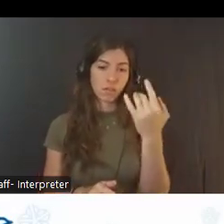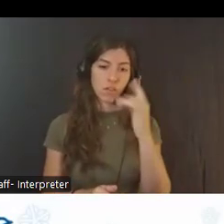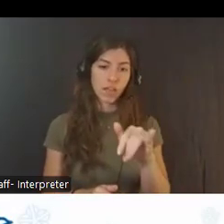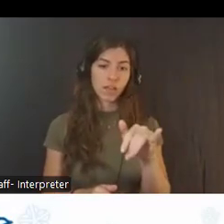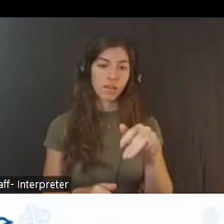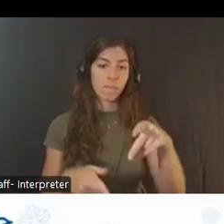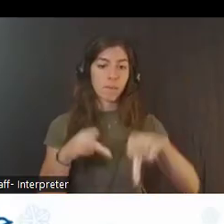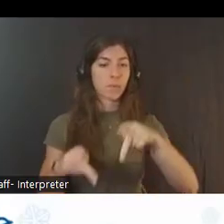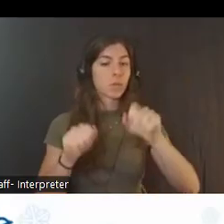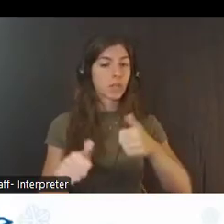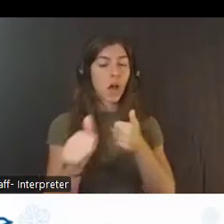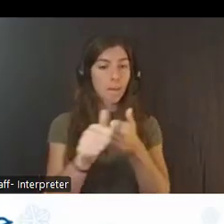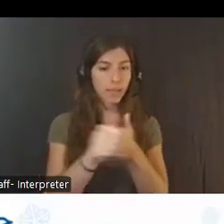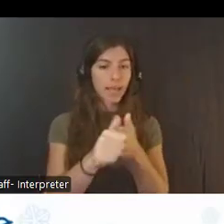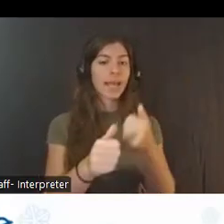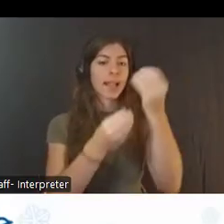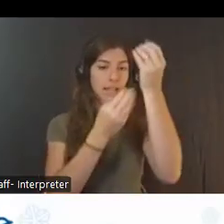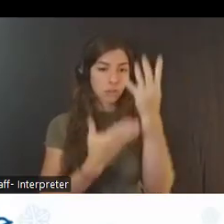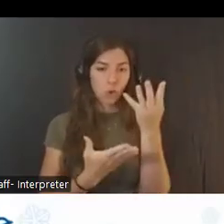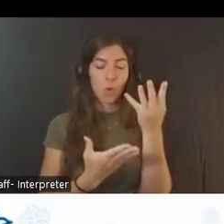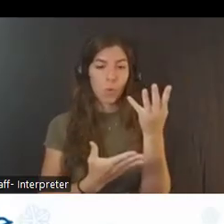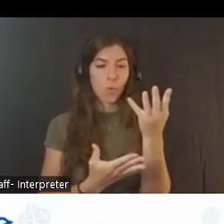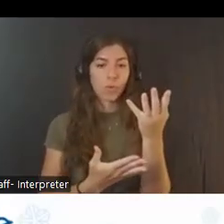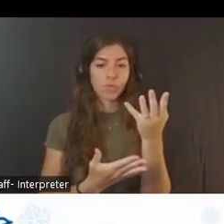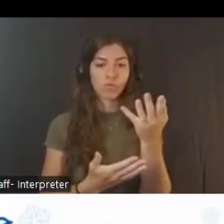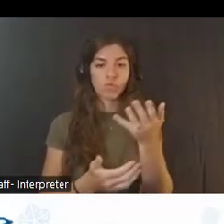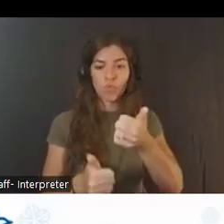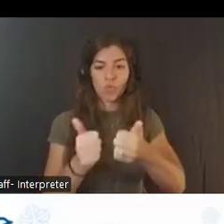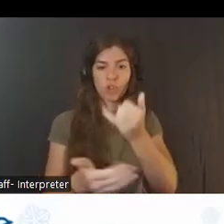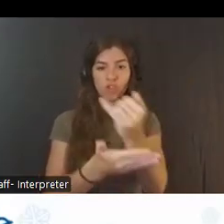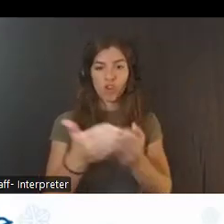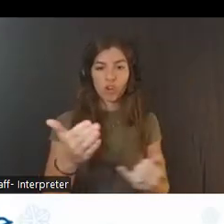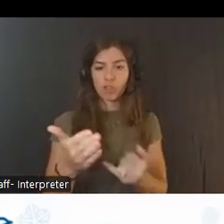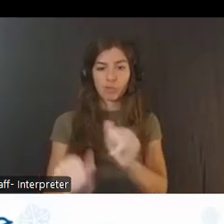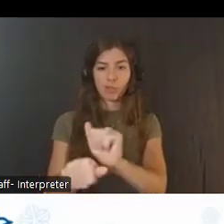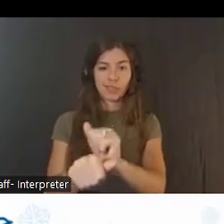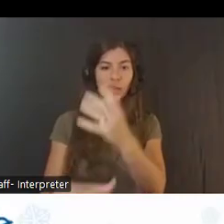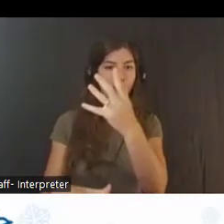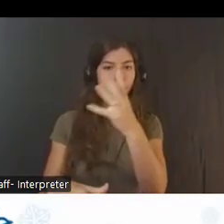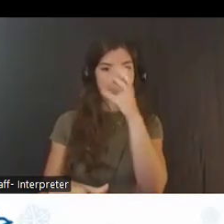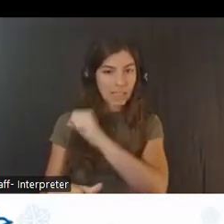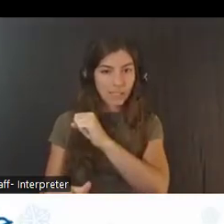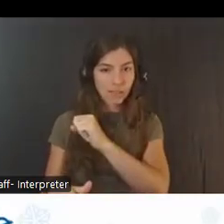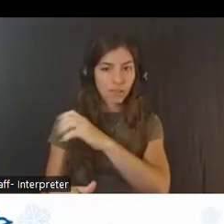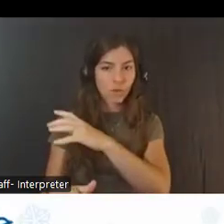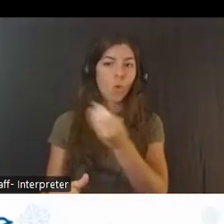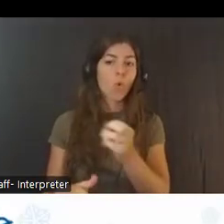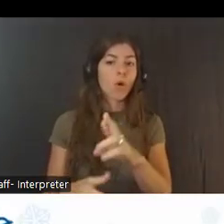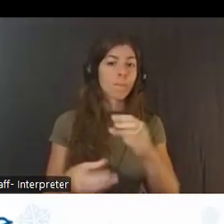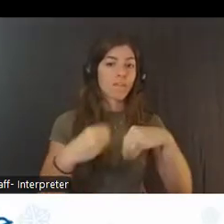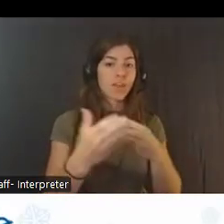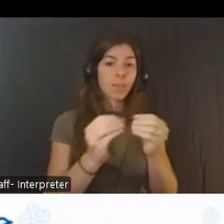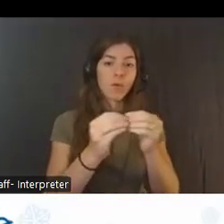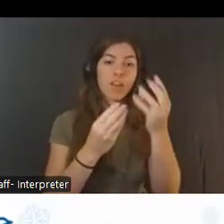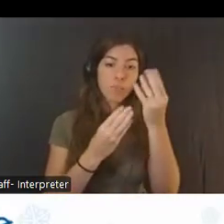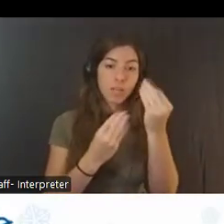people could update it, could let us know what artworks are missing and give us more information on some artworks. And